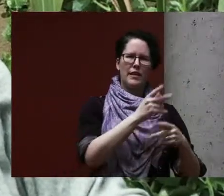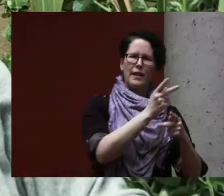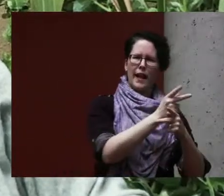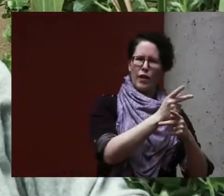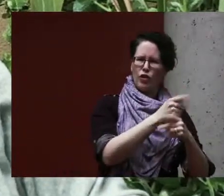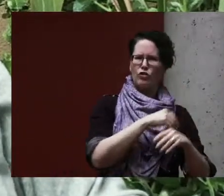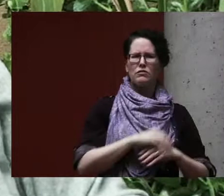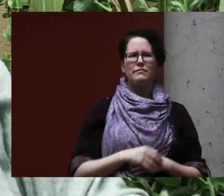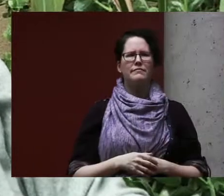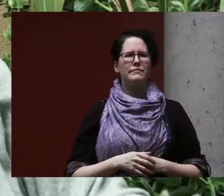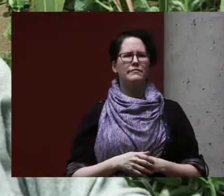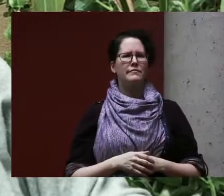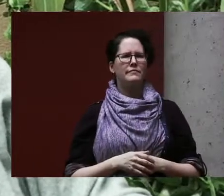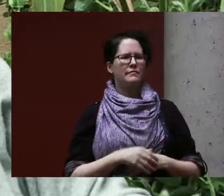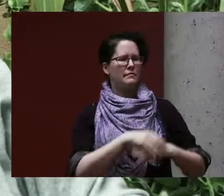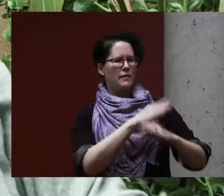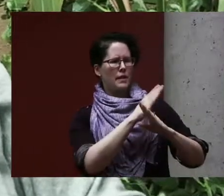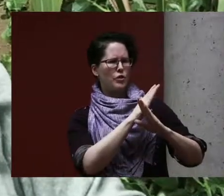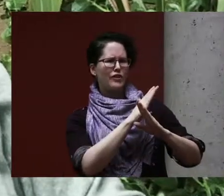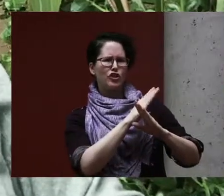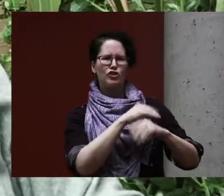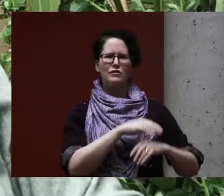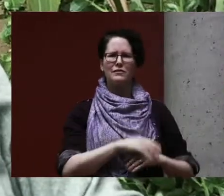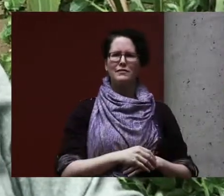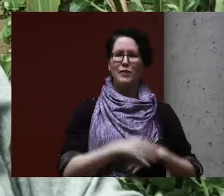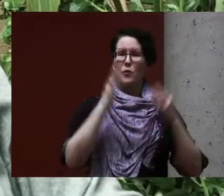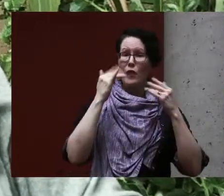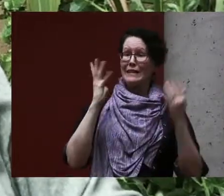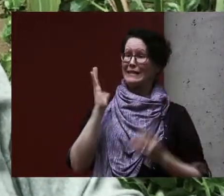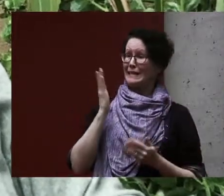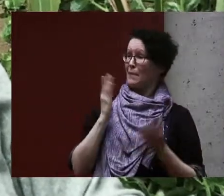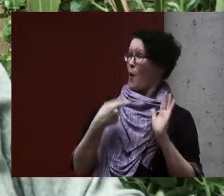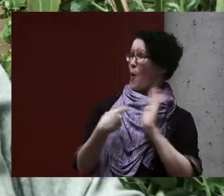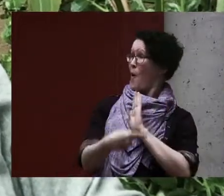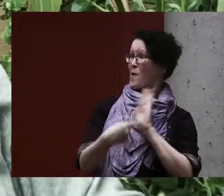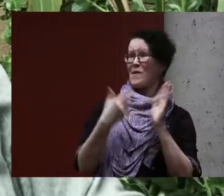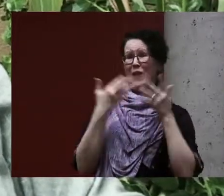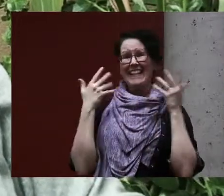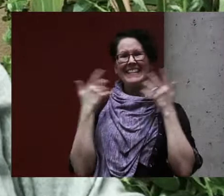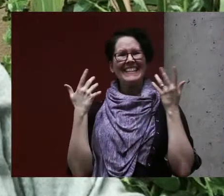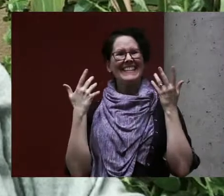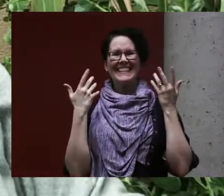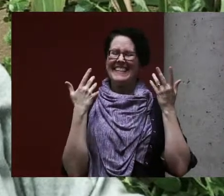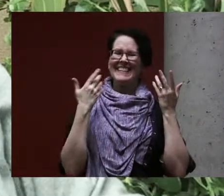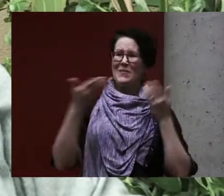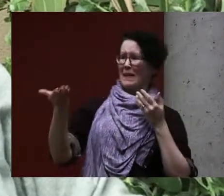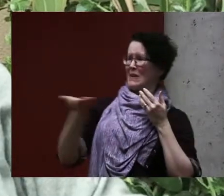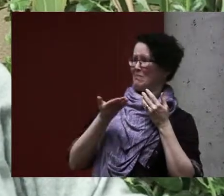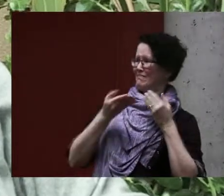and protection spelled out in friendly script on the sign outside